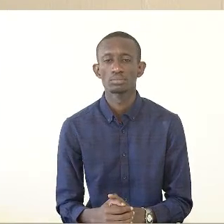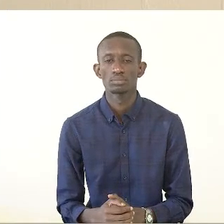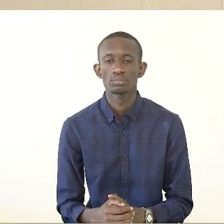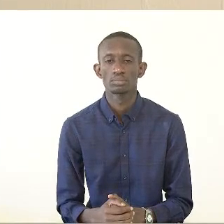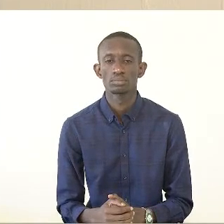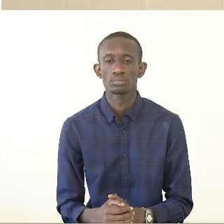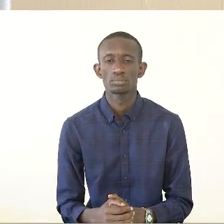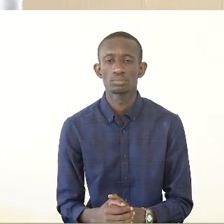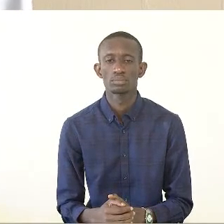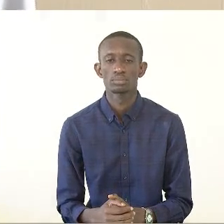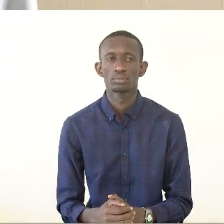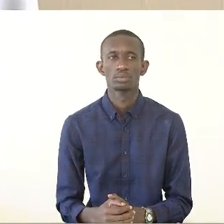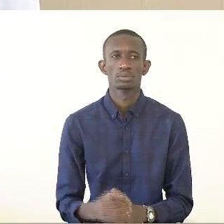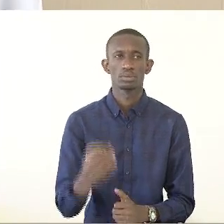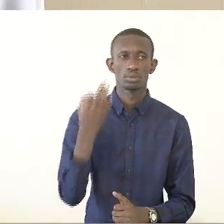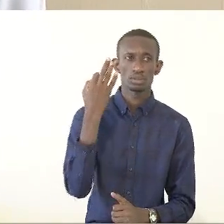0,